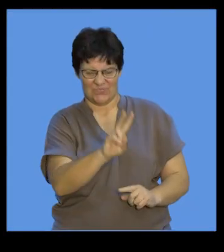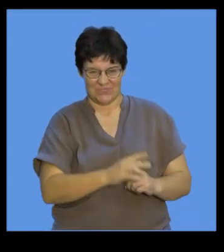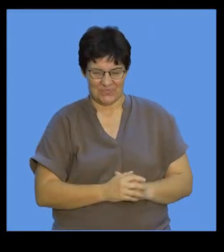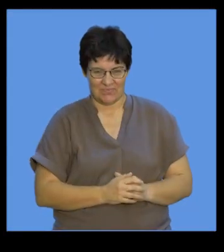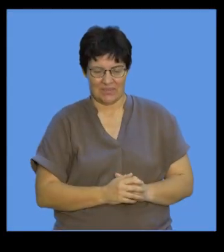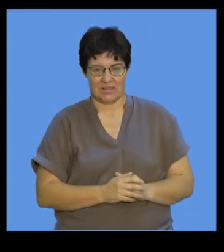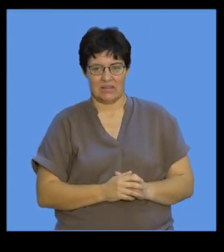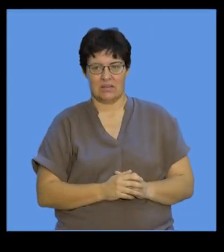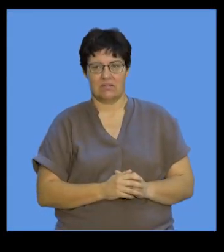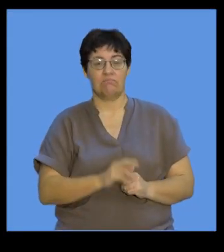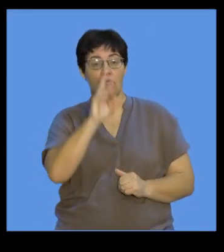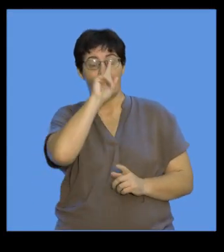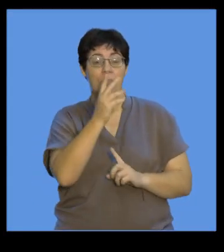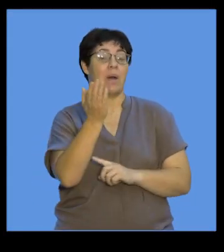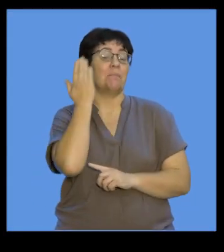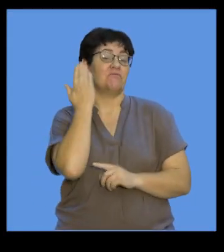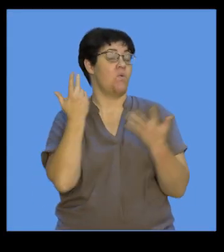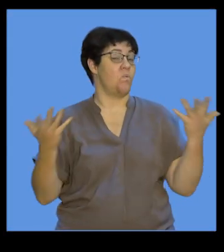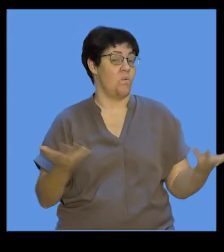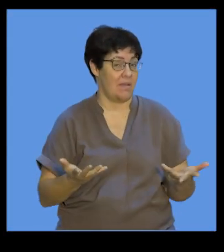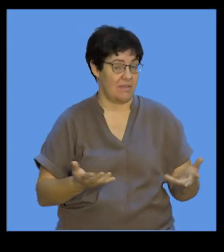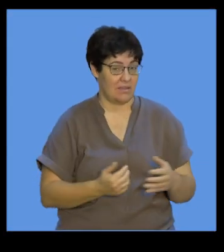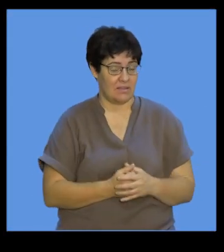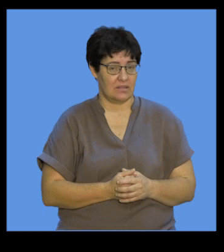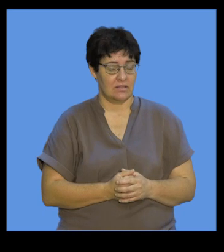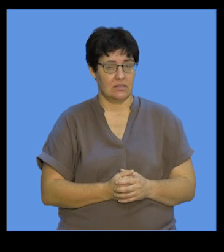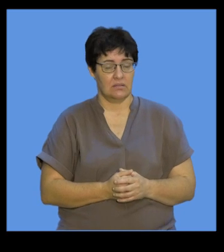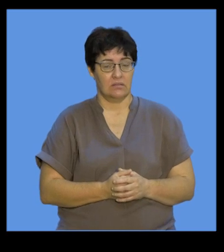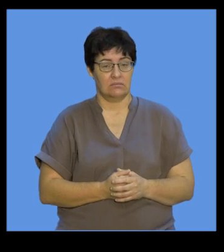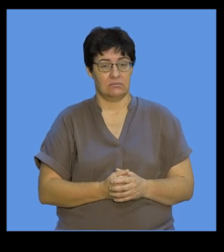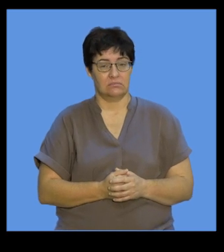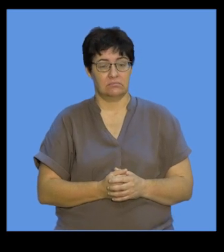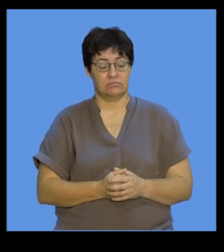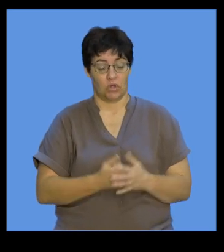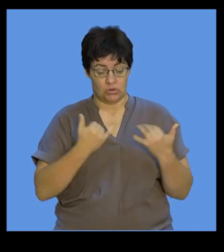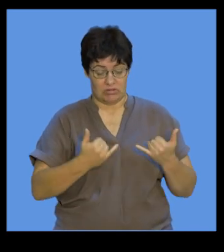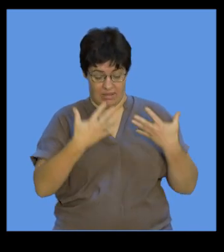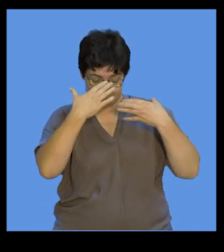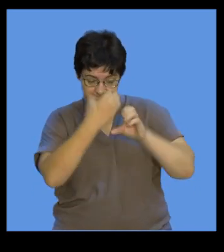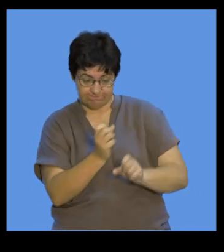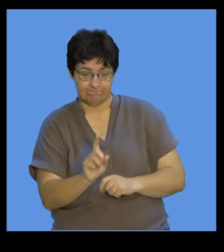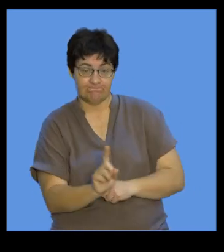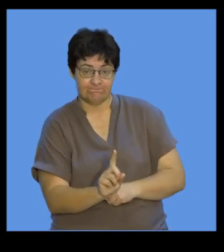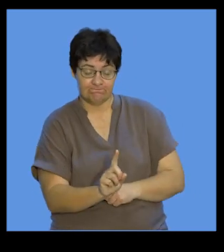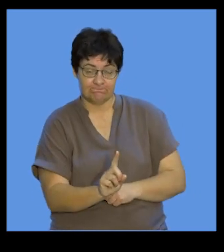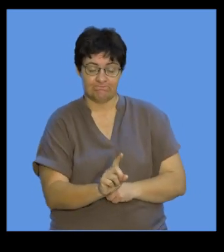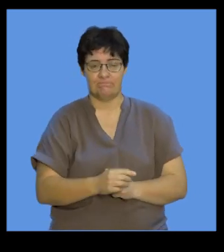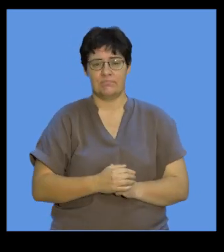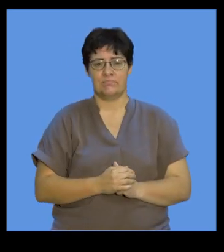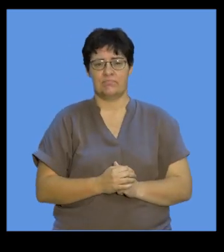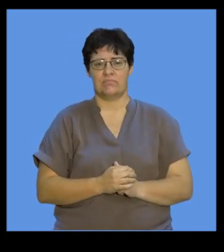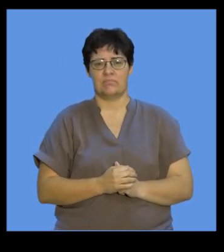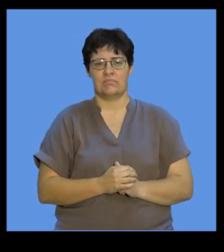just remember where we've been, okay? So what we're going to think about in this section is,